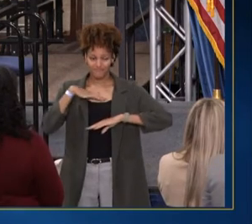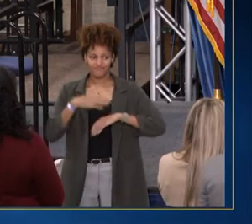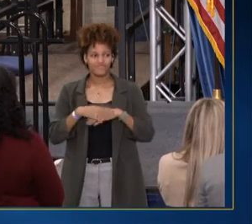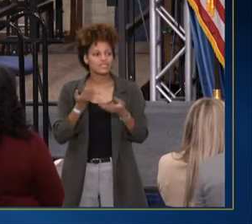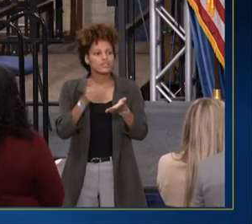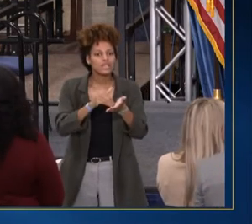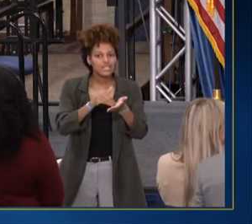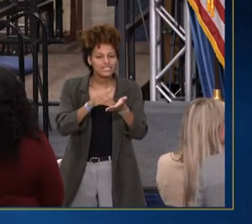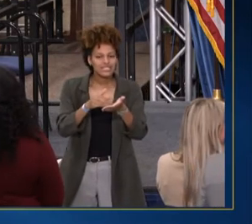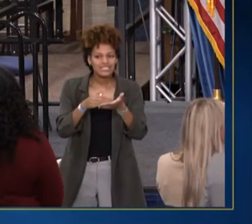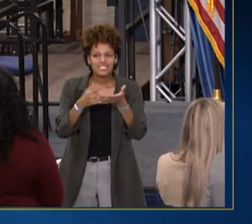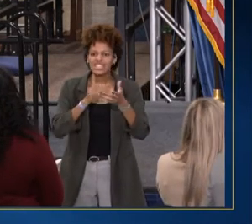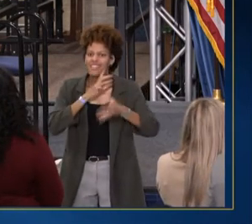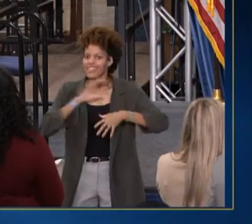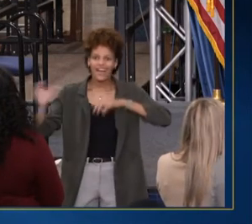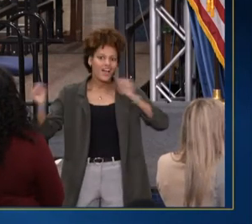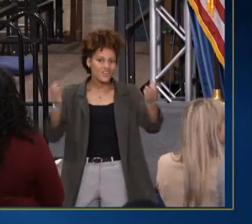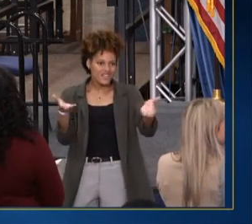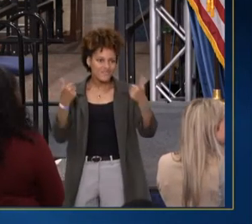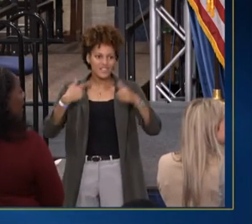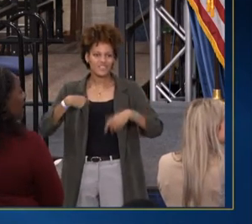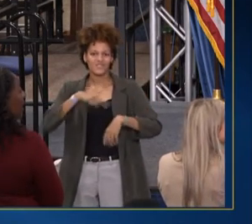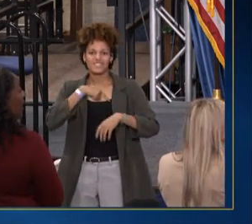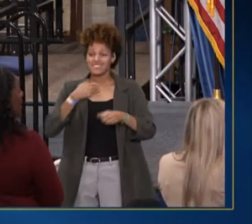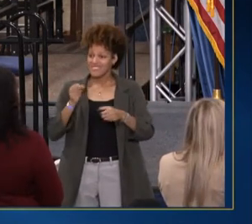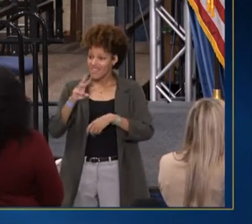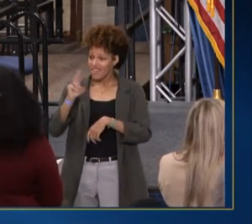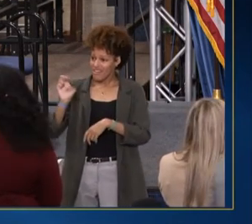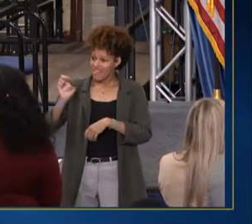enough. One more time. Let's say it really loud. We are enough.